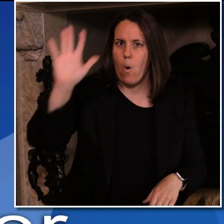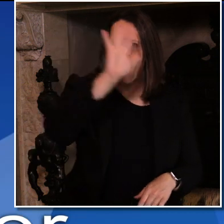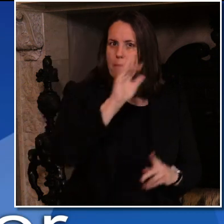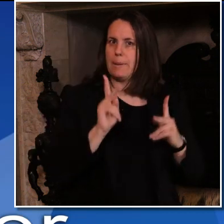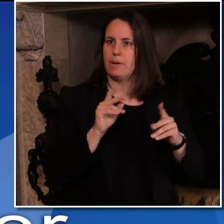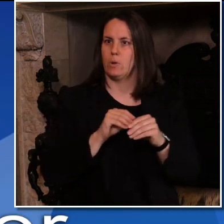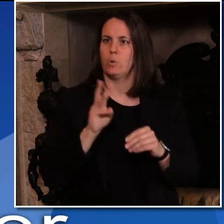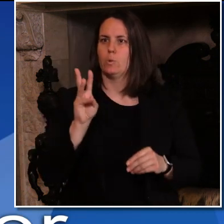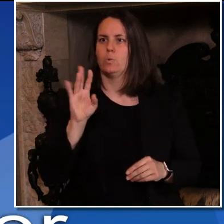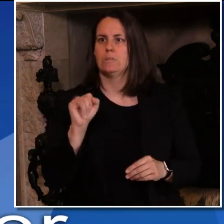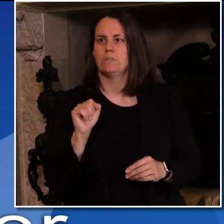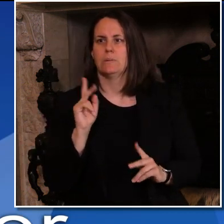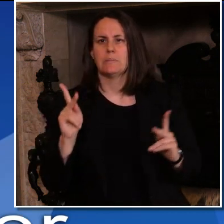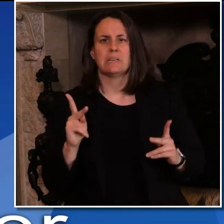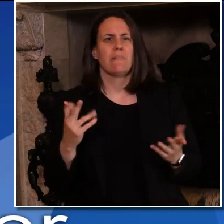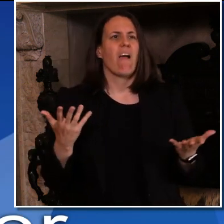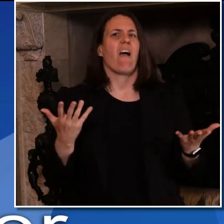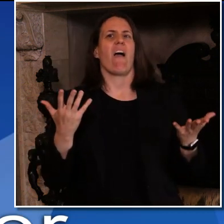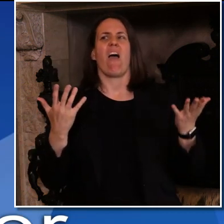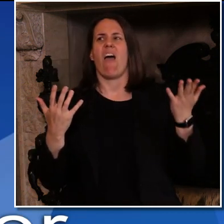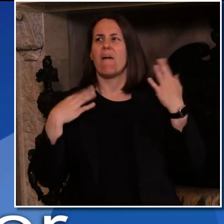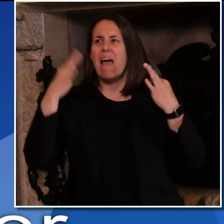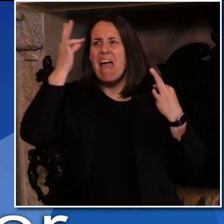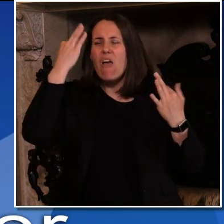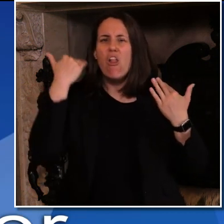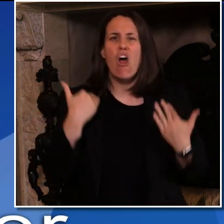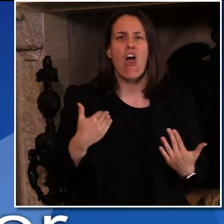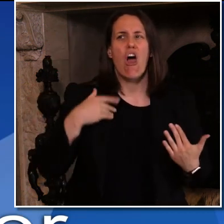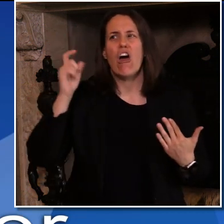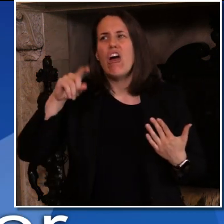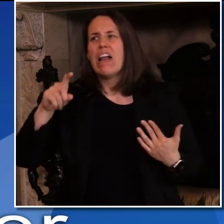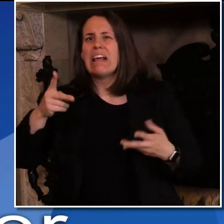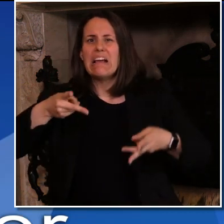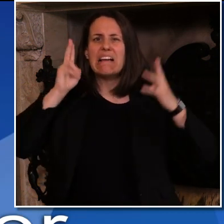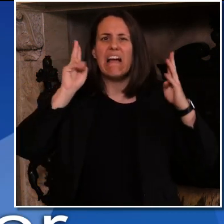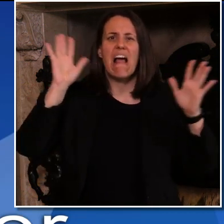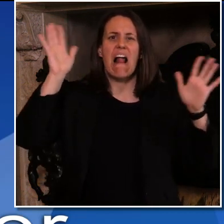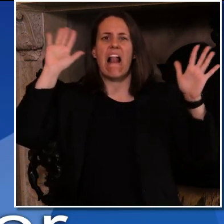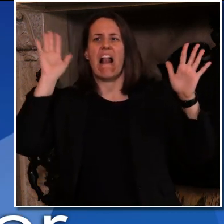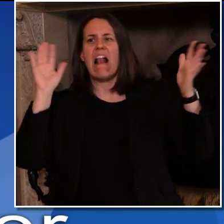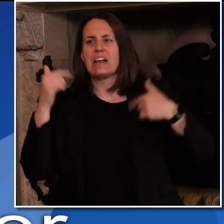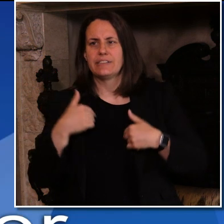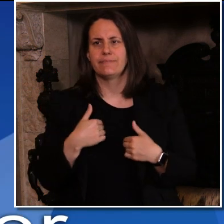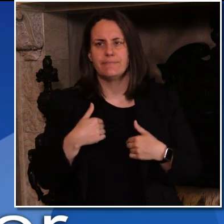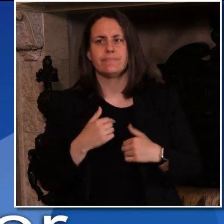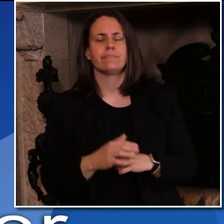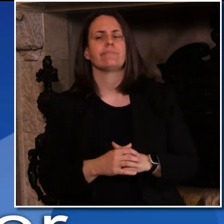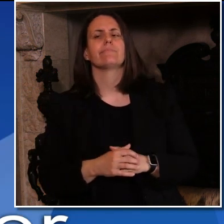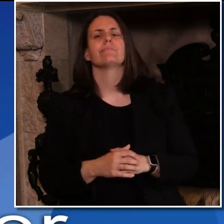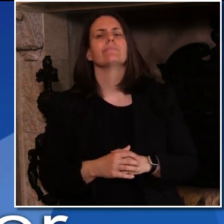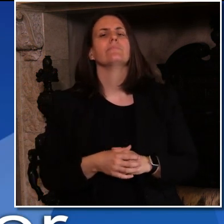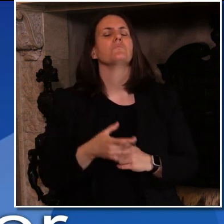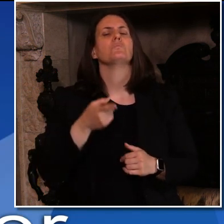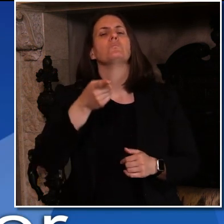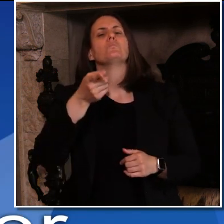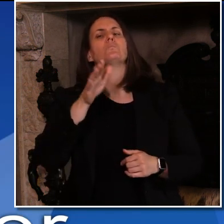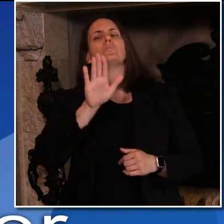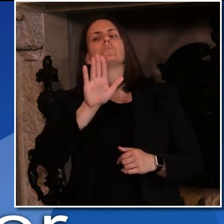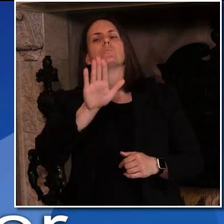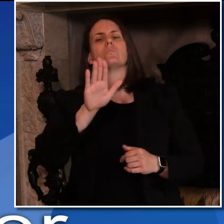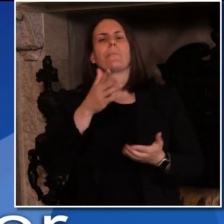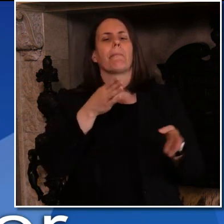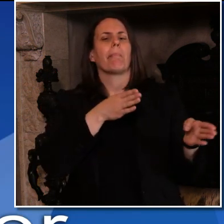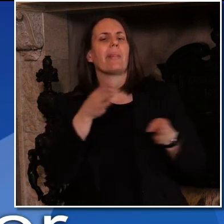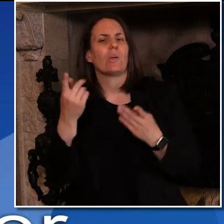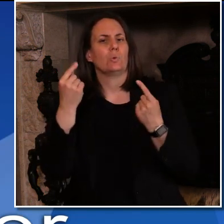or those talking about needing a hair coloring. What can you tell us about how you and your staff have navigated this challenge of